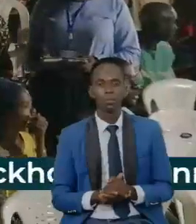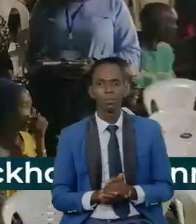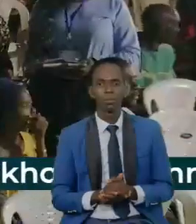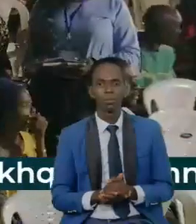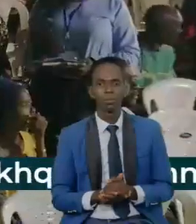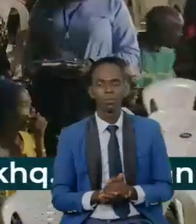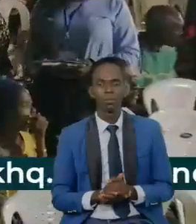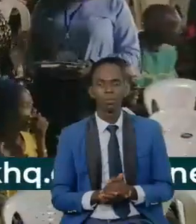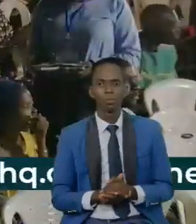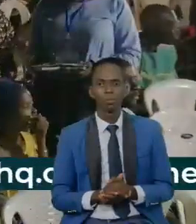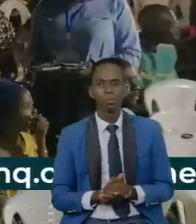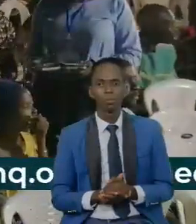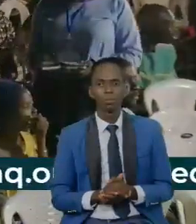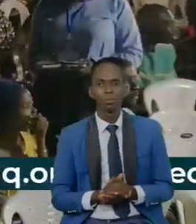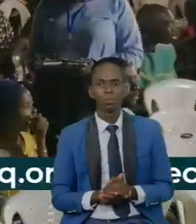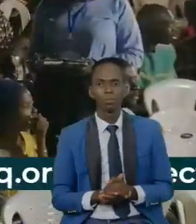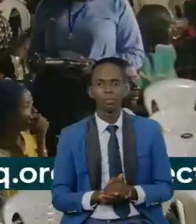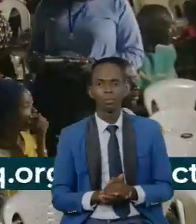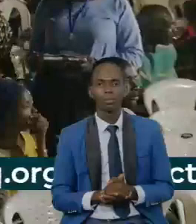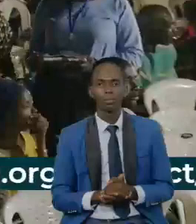Glory to you.